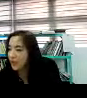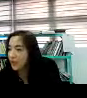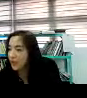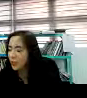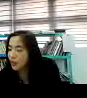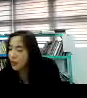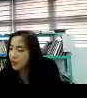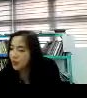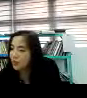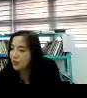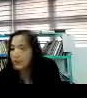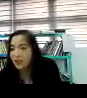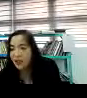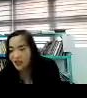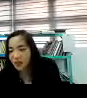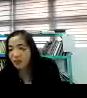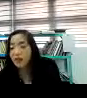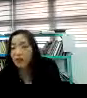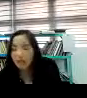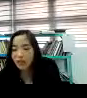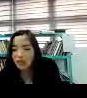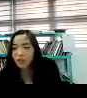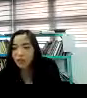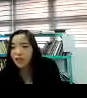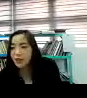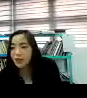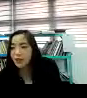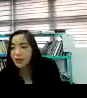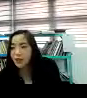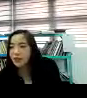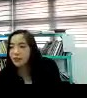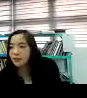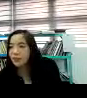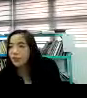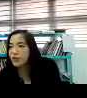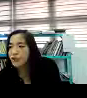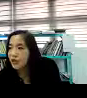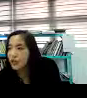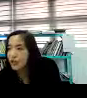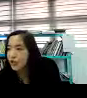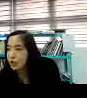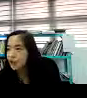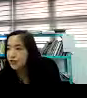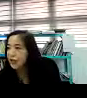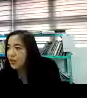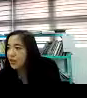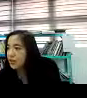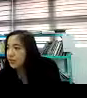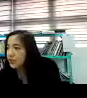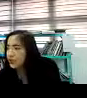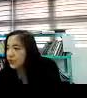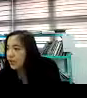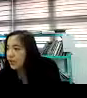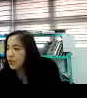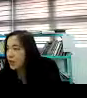augment naman po, since alam namin yung mga limitations po ng library namin, we would like to refer you to some of